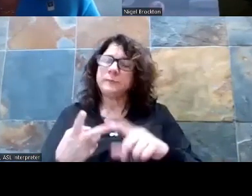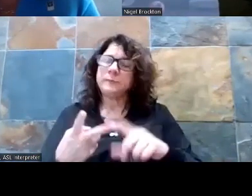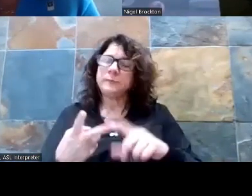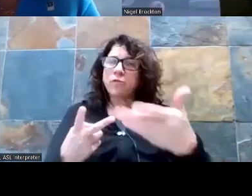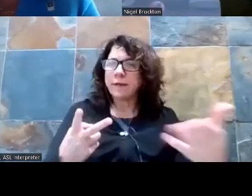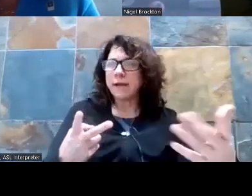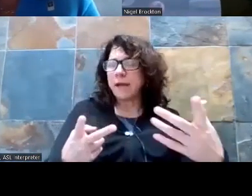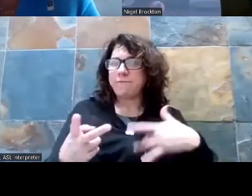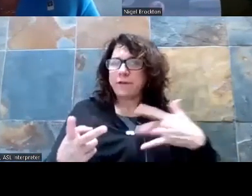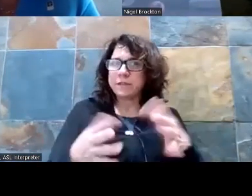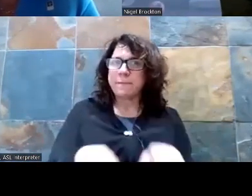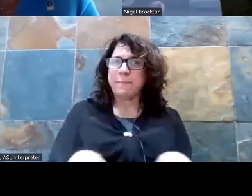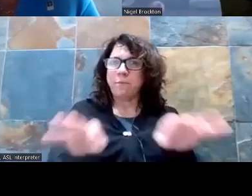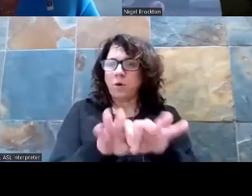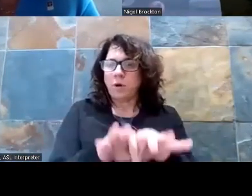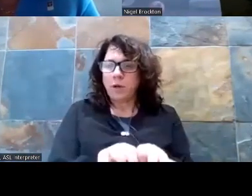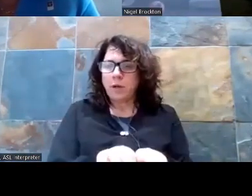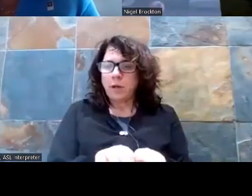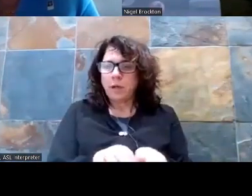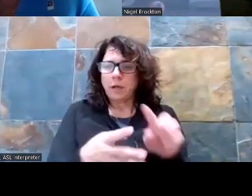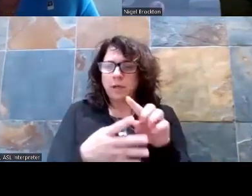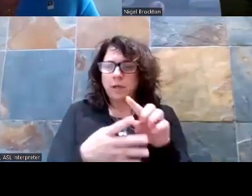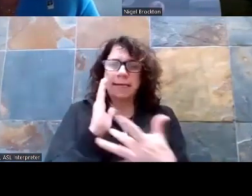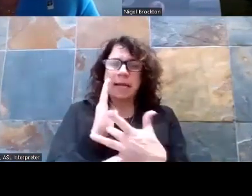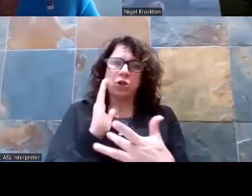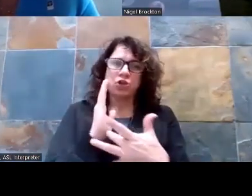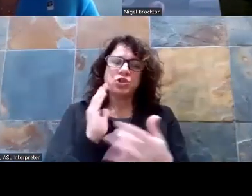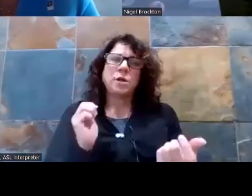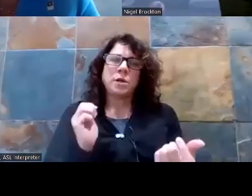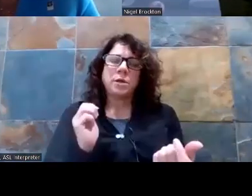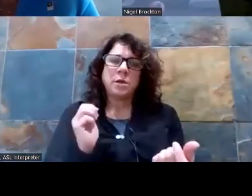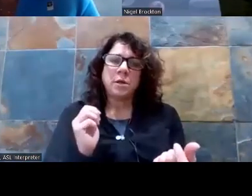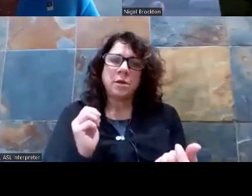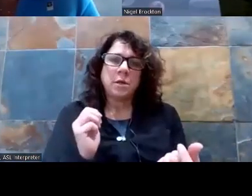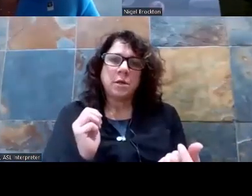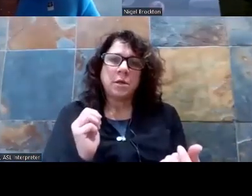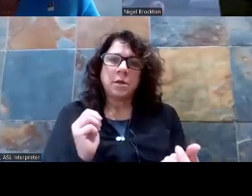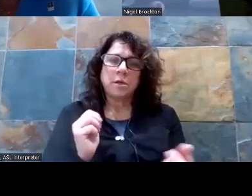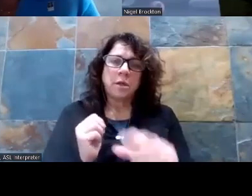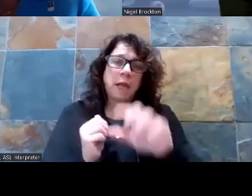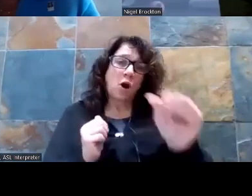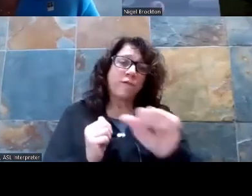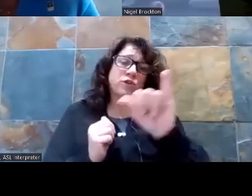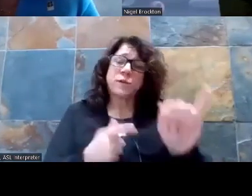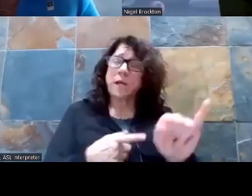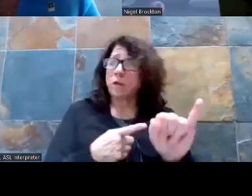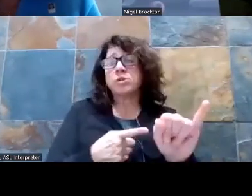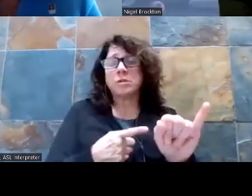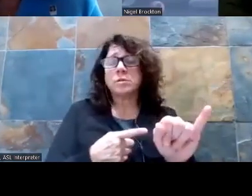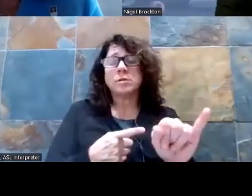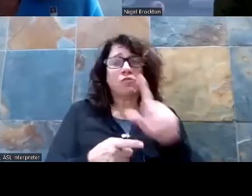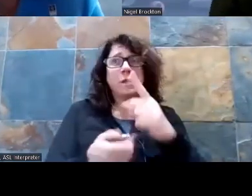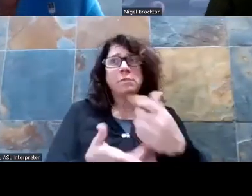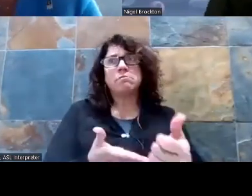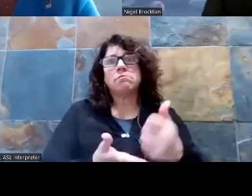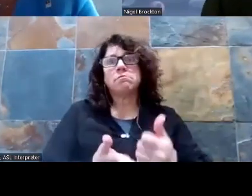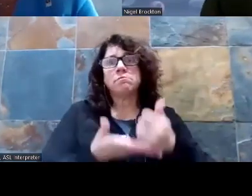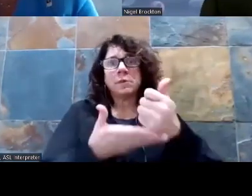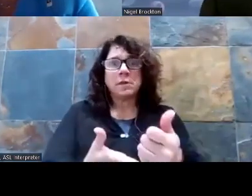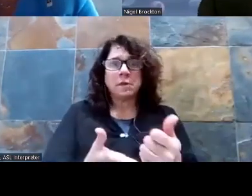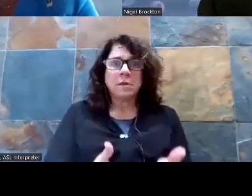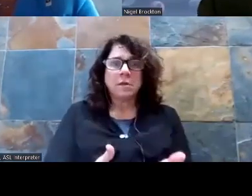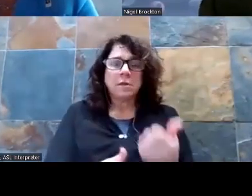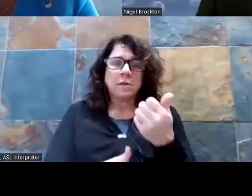is very important, these days technology, artificial intelligence goes a long way. Everybody has a cell